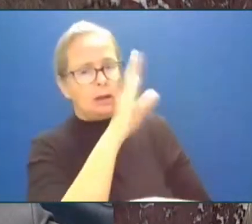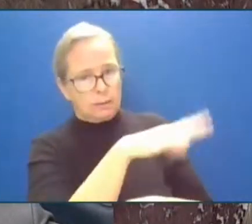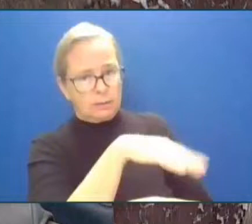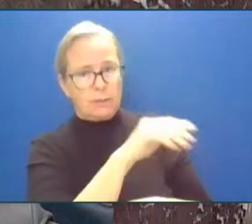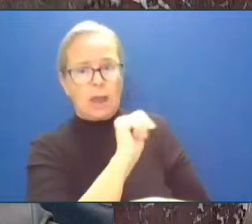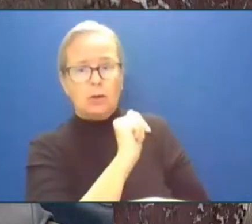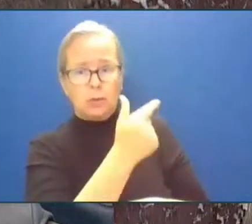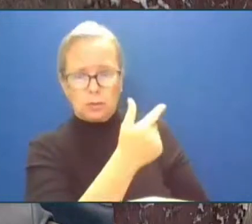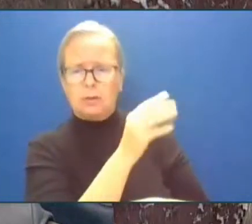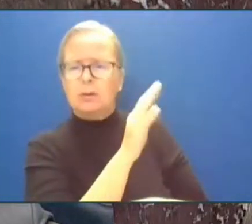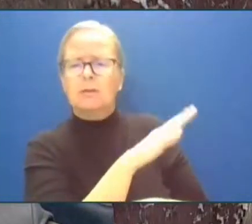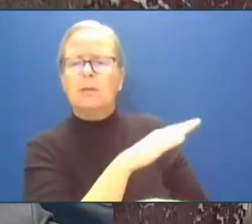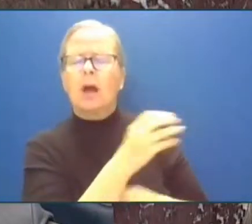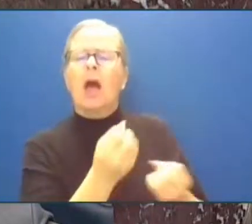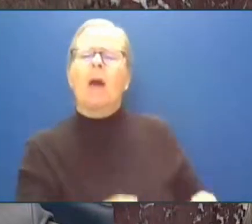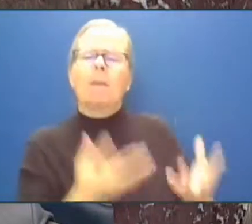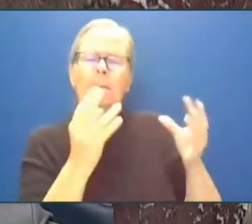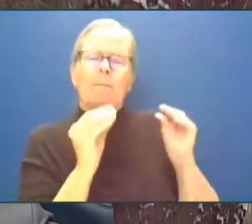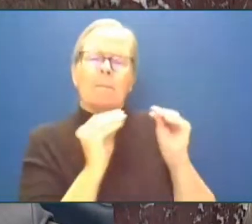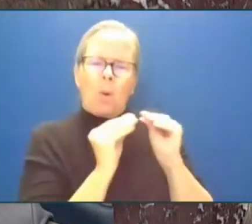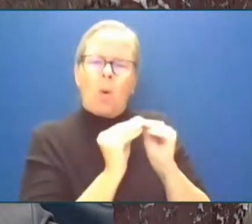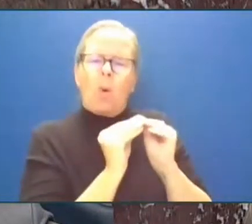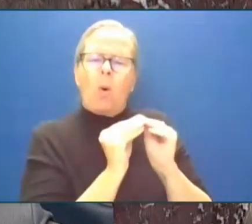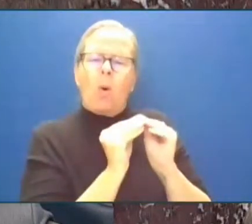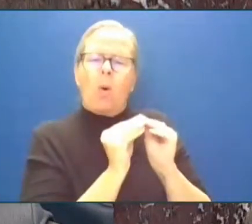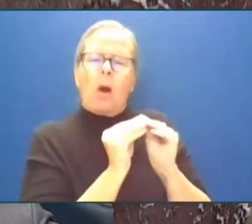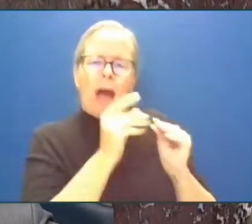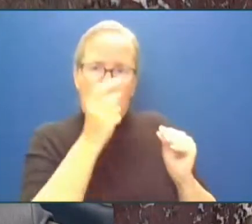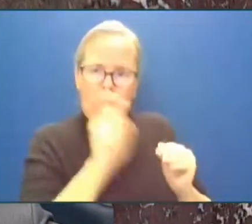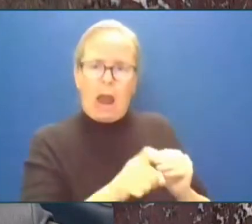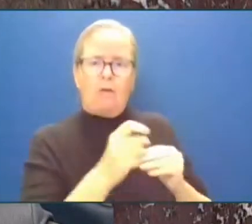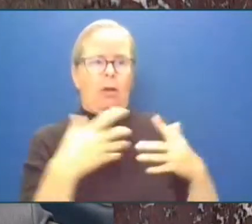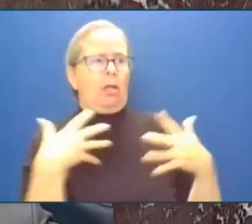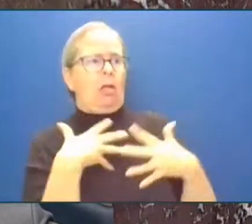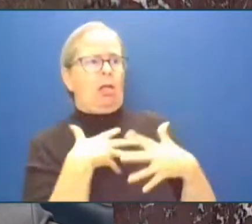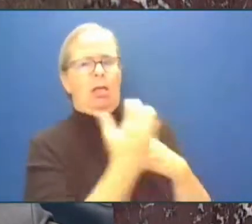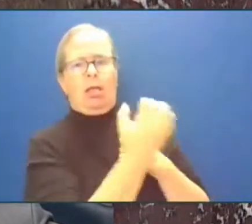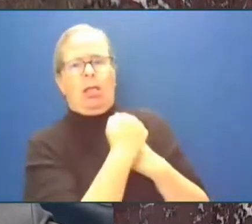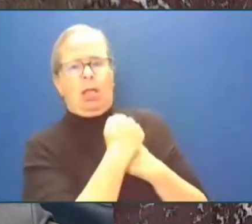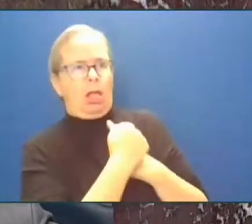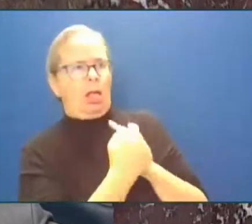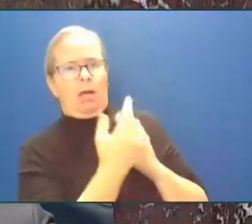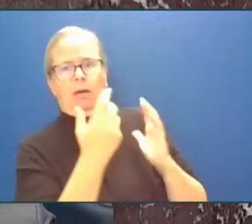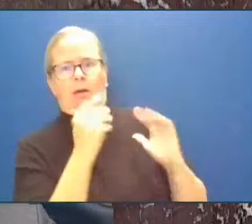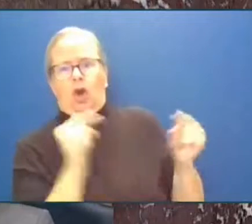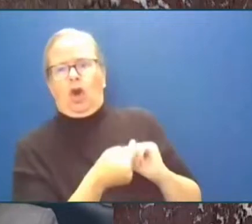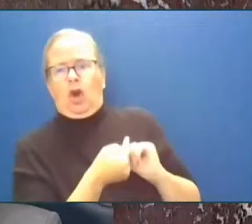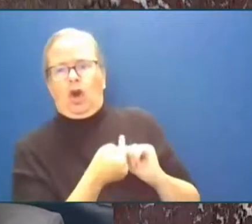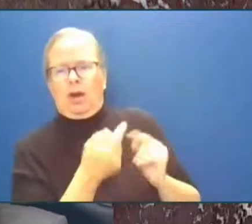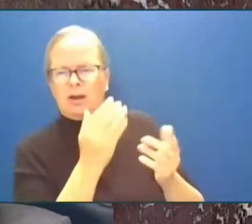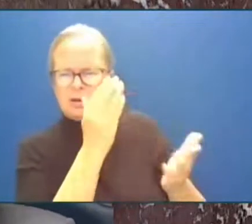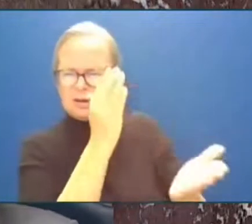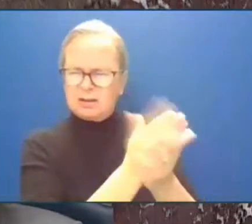have to be assaulted before the NDP abandoned the former Attorney General's catch and release program?